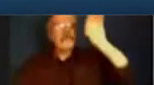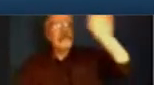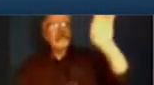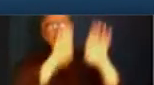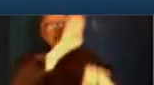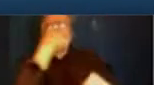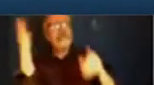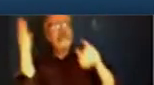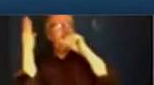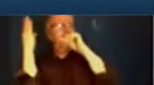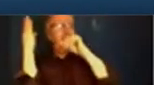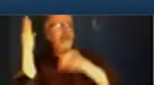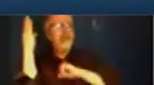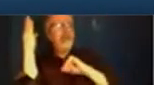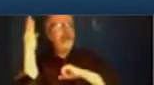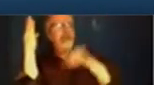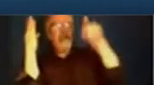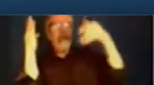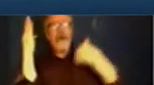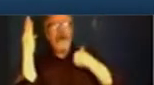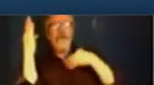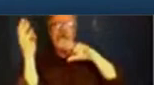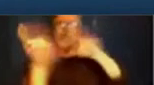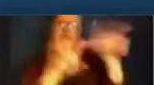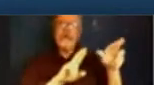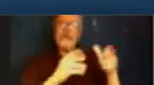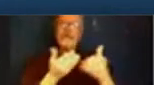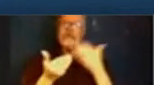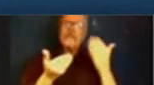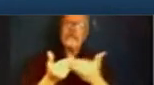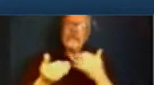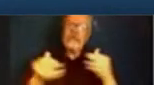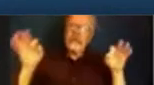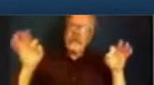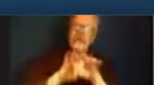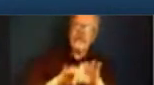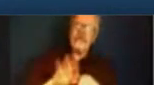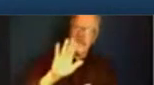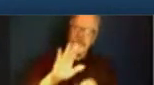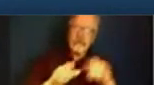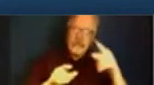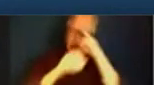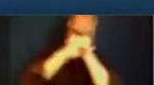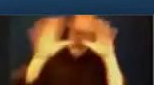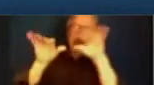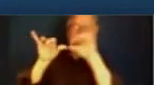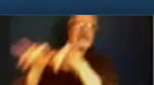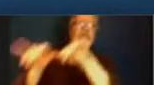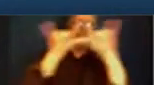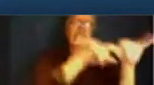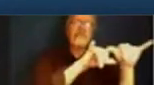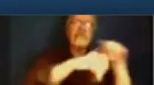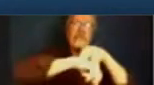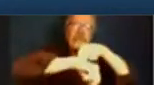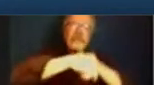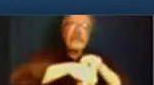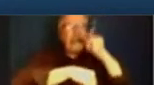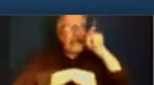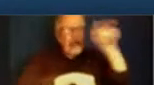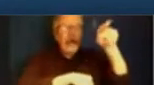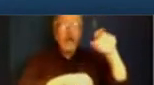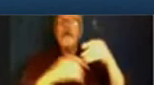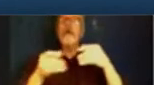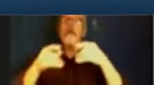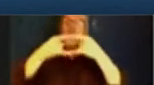in the month when you need them. Certainly our team is working as fast as we can with Amazon and Care Evolution to